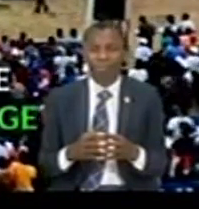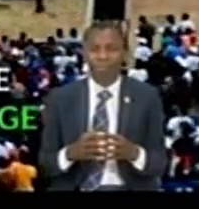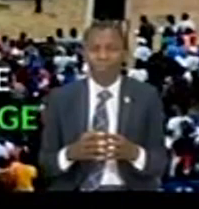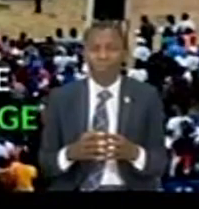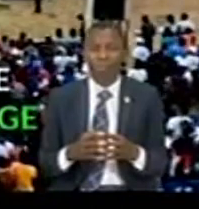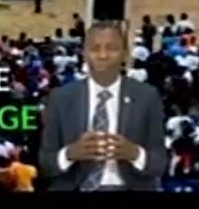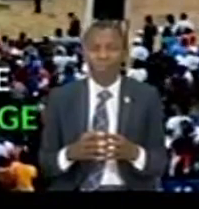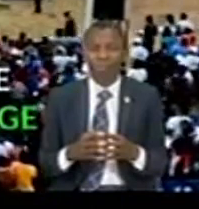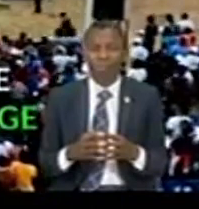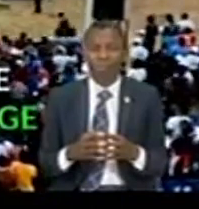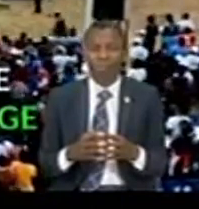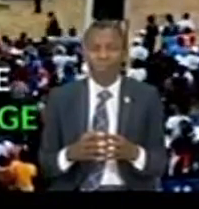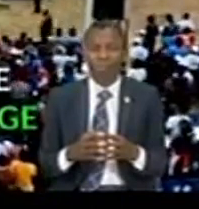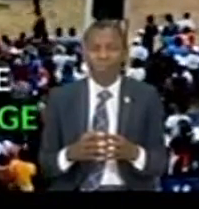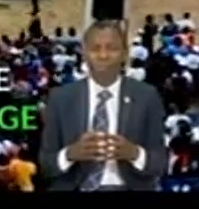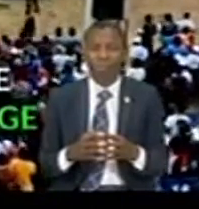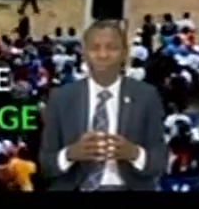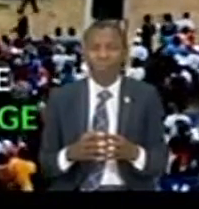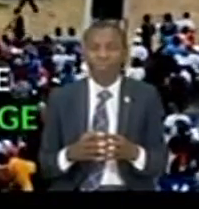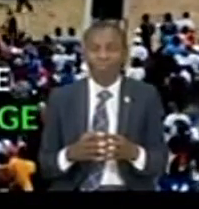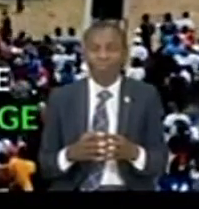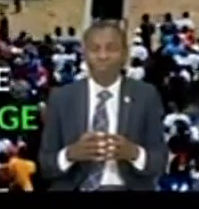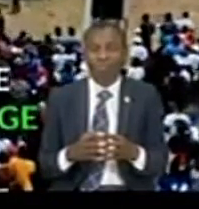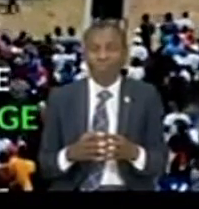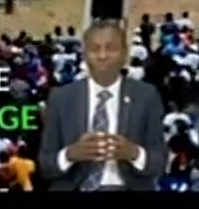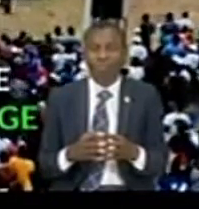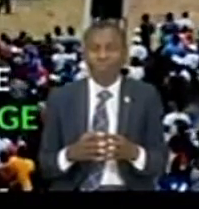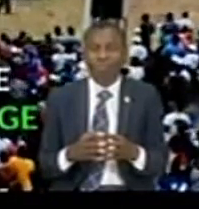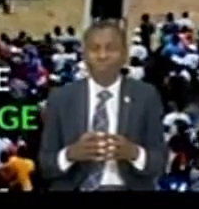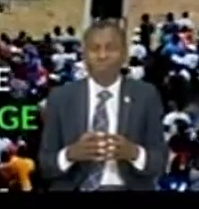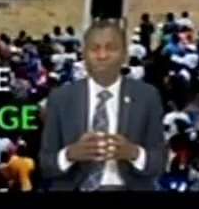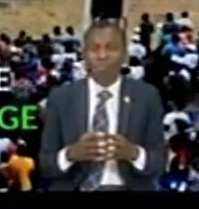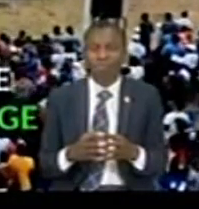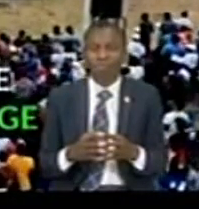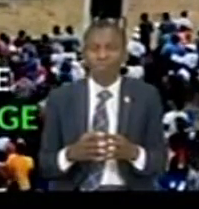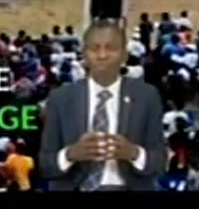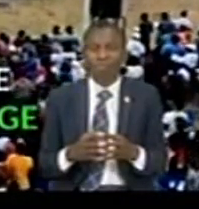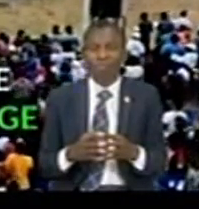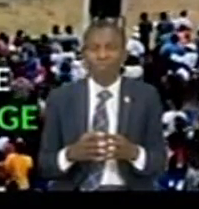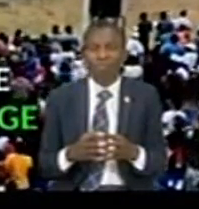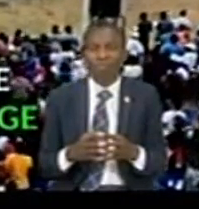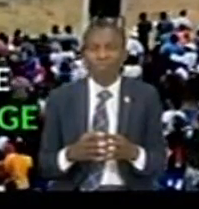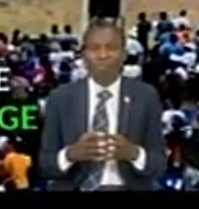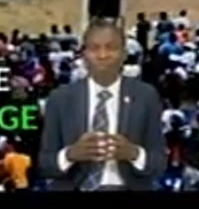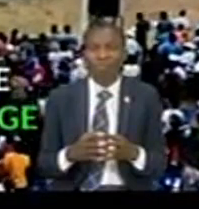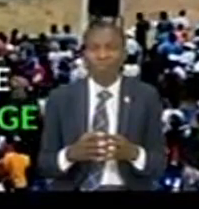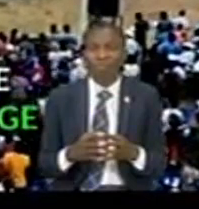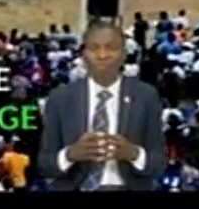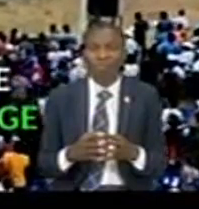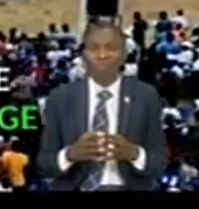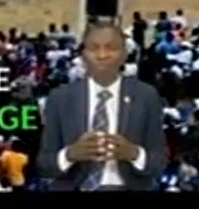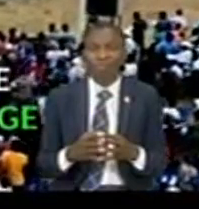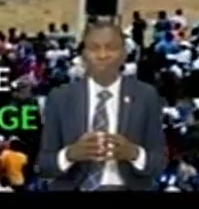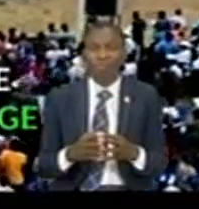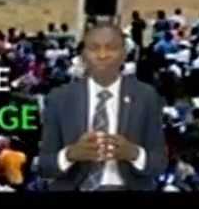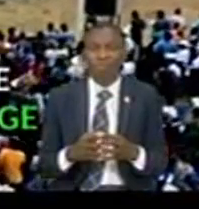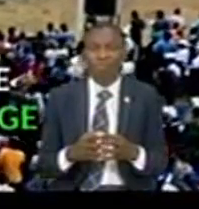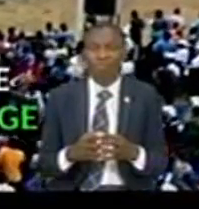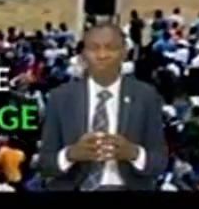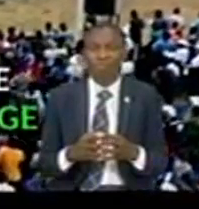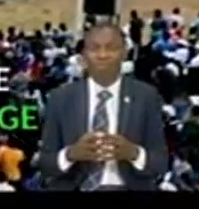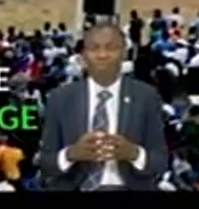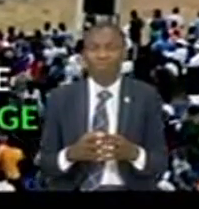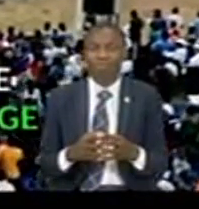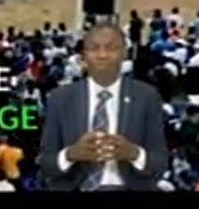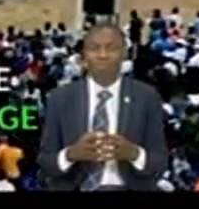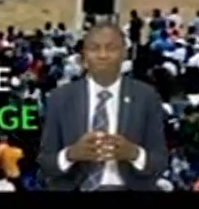Then it will be us and Jesus, living ever with our God. Jesus only, Jesus